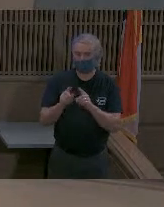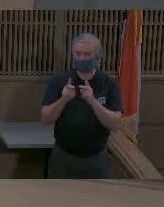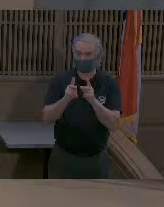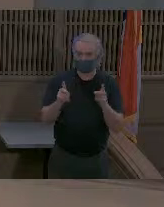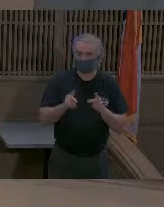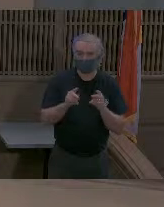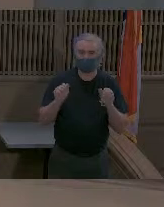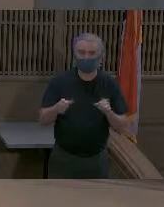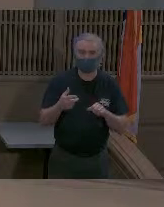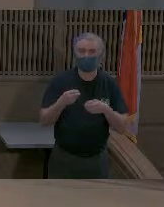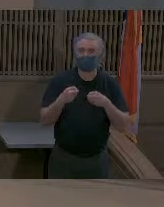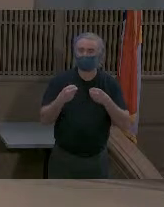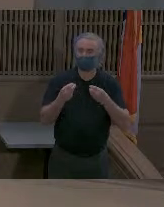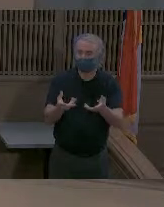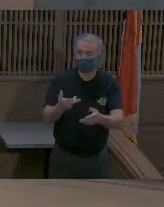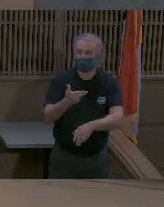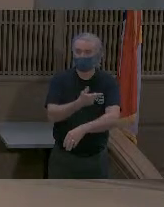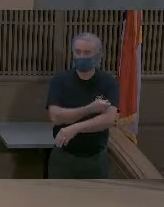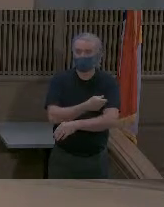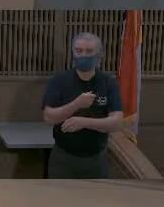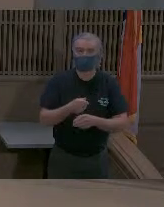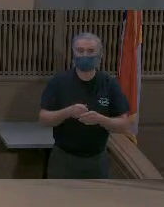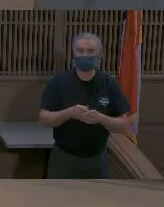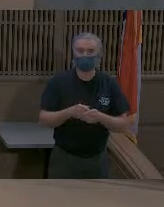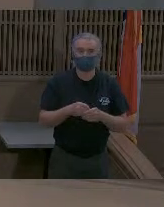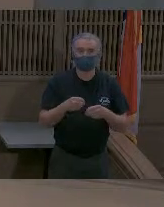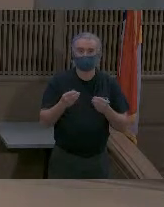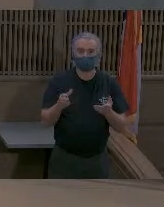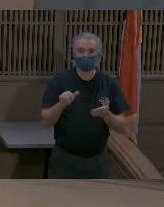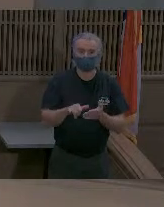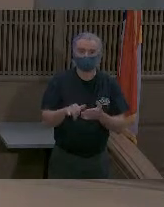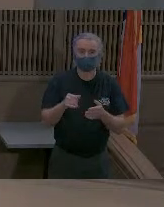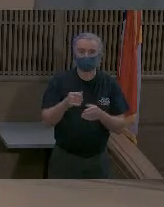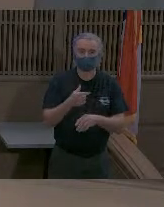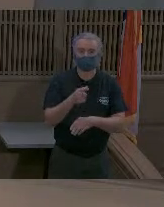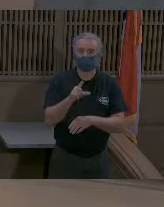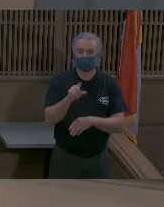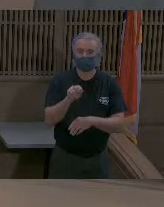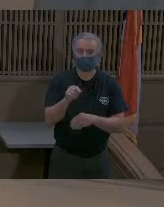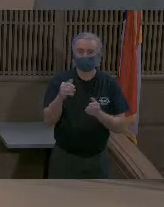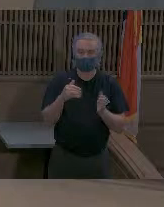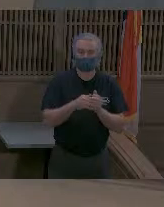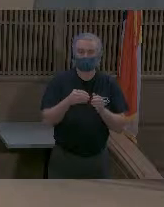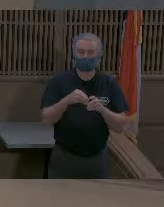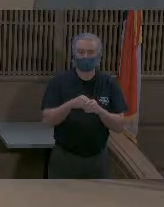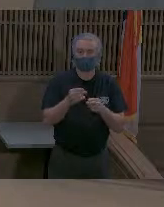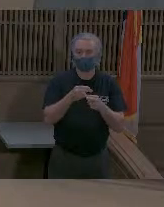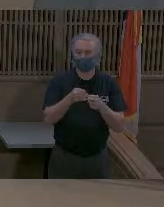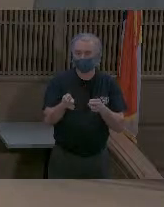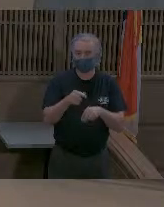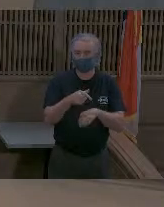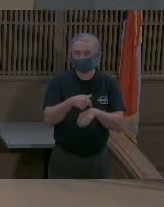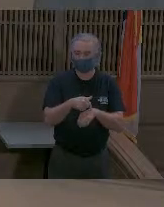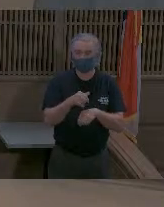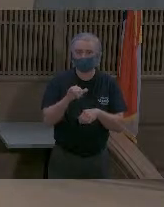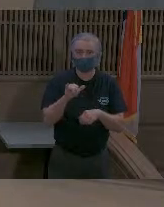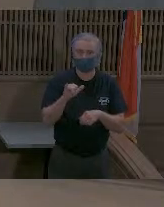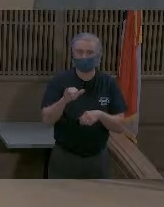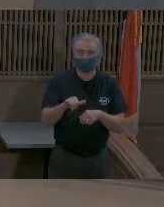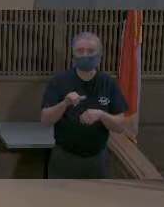have administered this many vaccines in this short a period of time, is remarkable. And I'm very, very thankful for